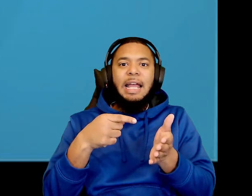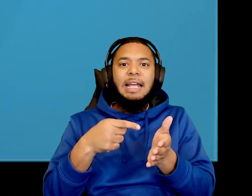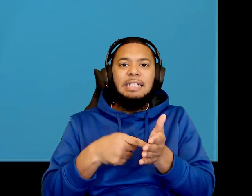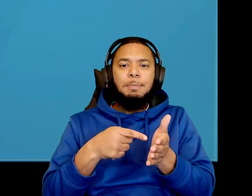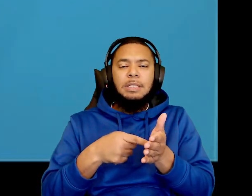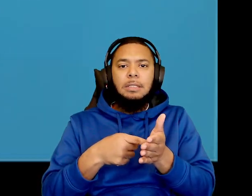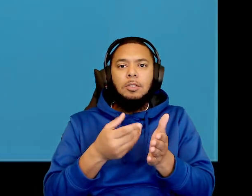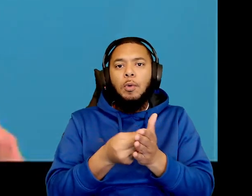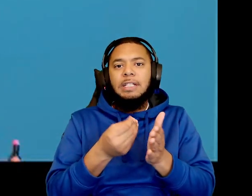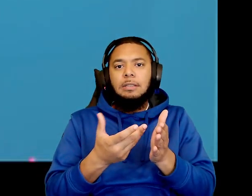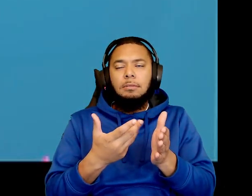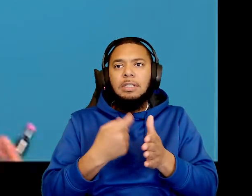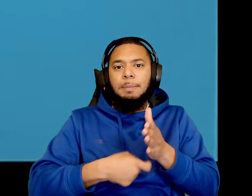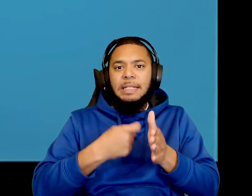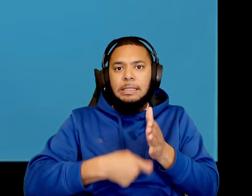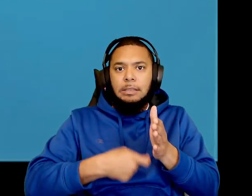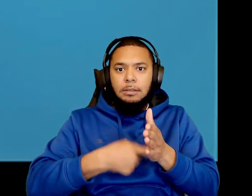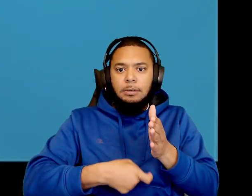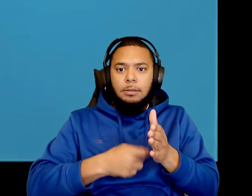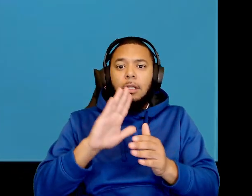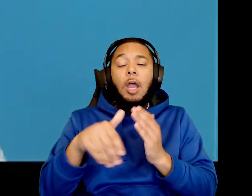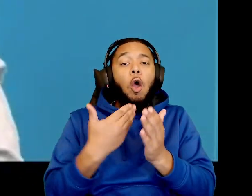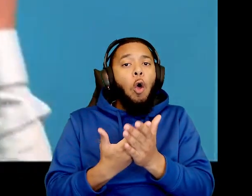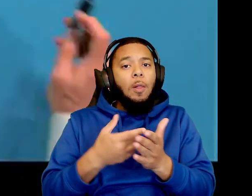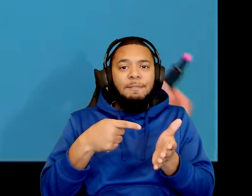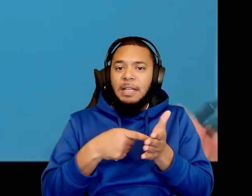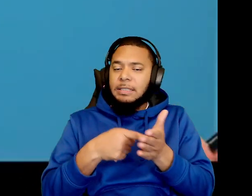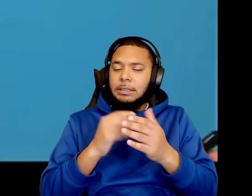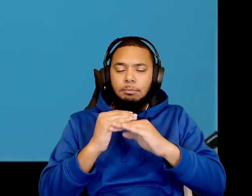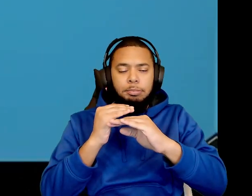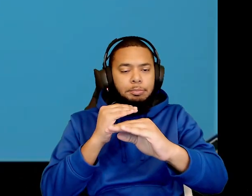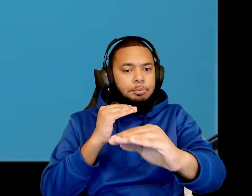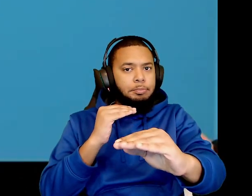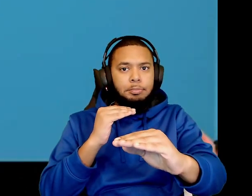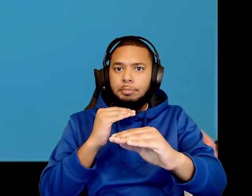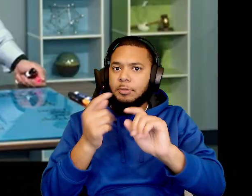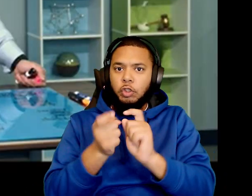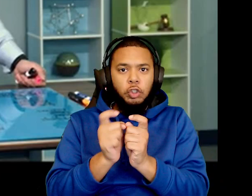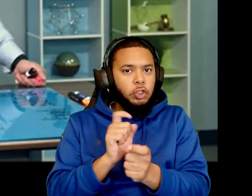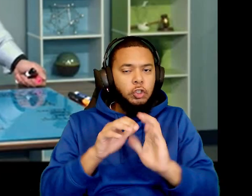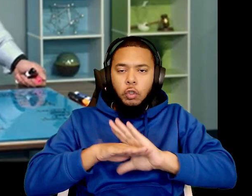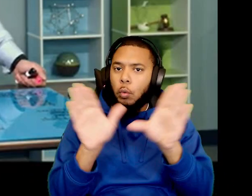So I'm going to write these right here. These are all fixed. They don't change. So they have a high degree of